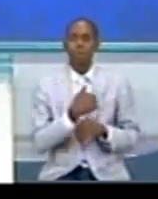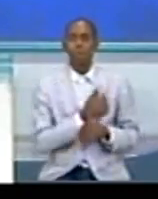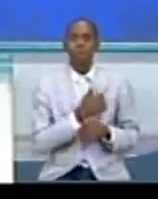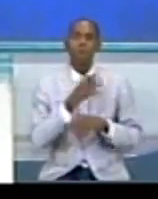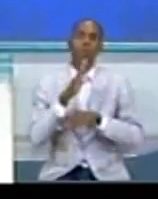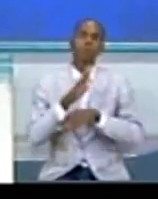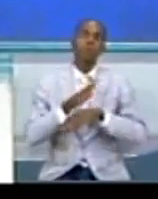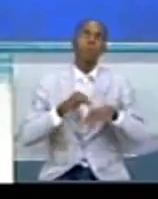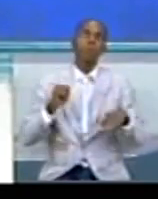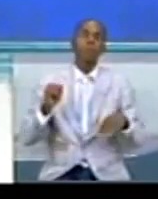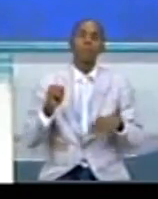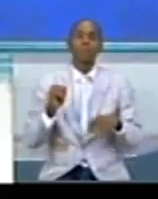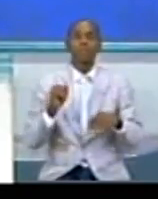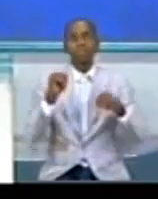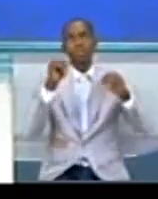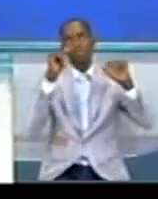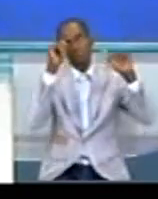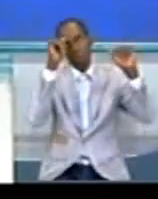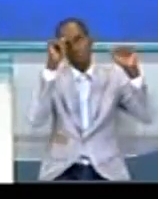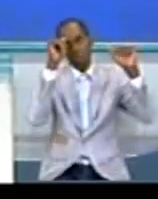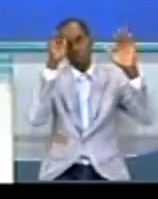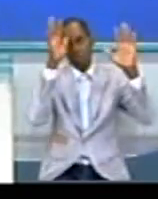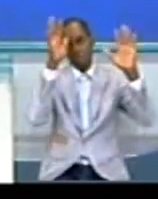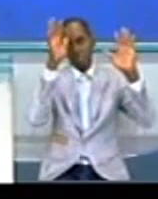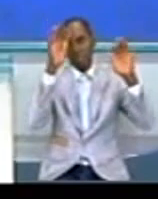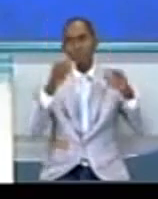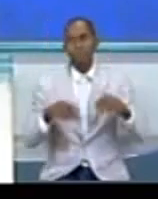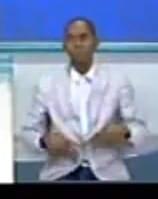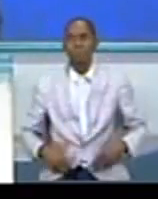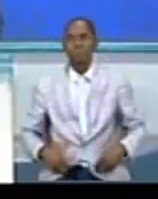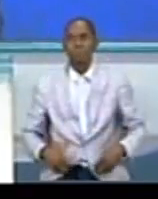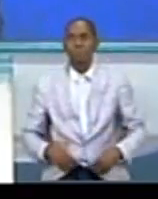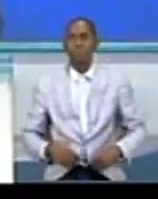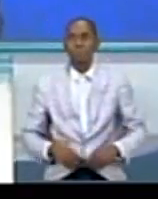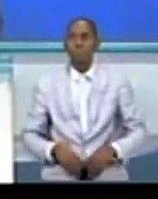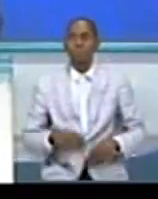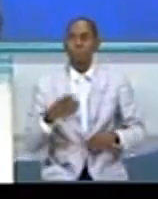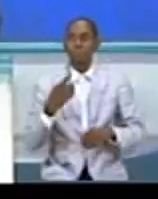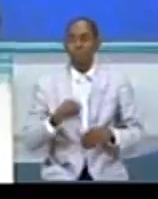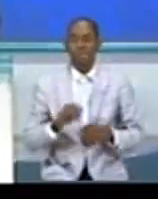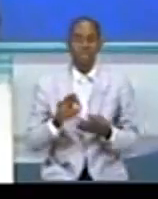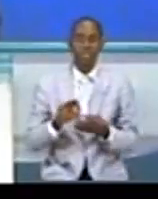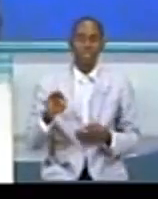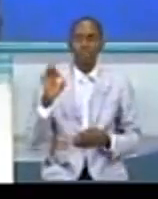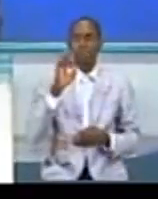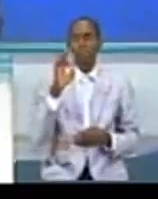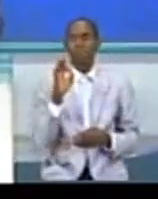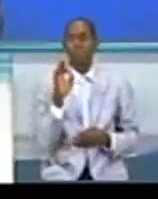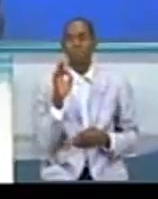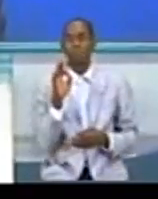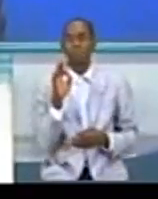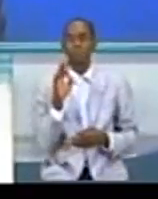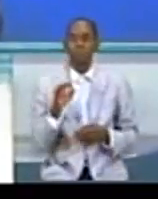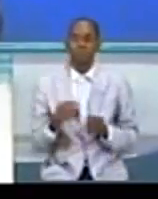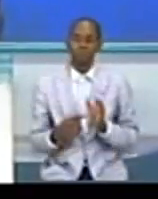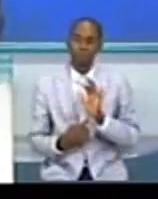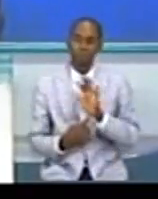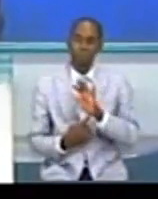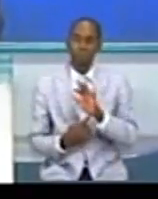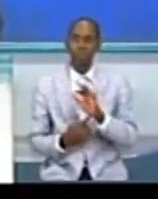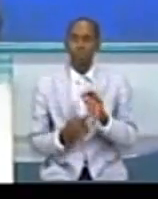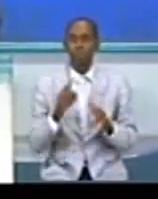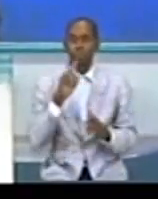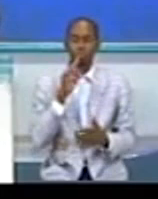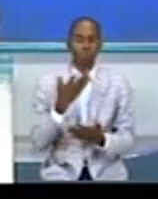cry, Abba, Father. The Spirit beareth witness with our